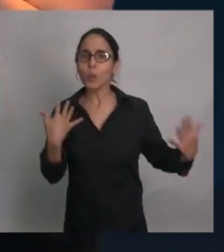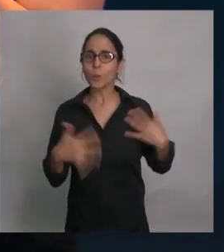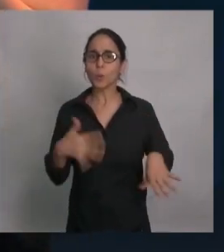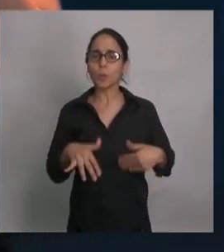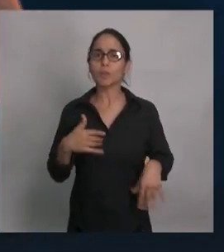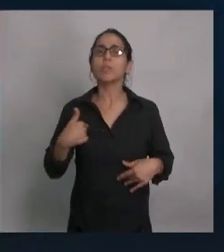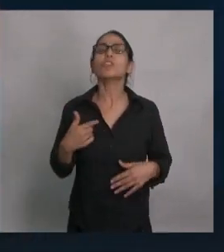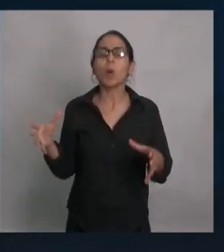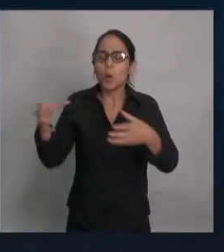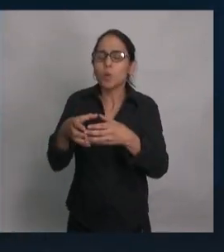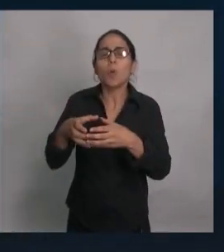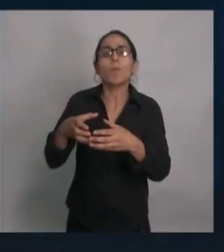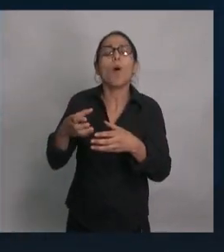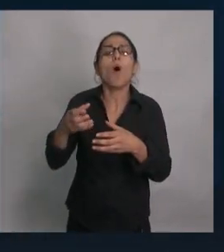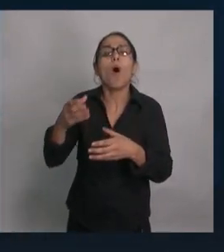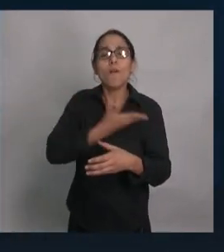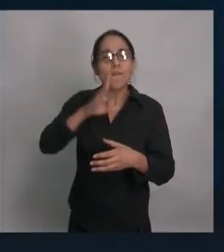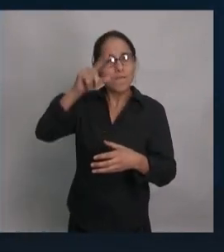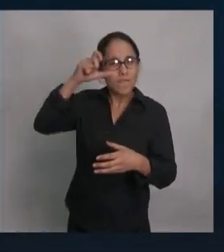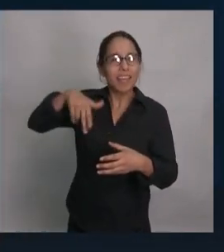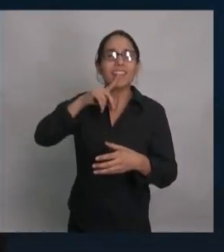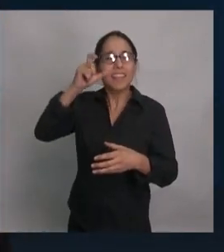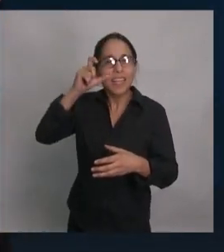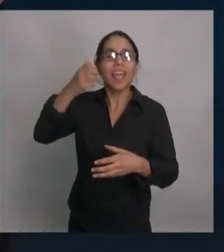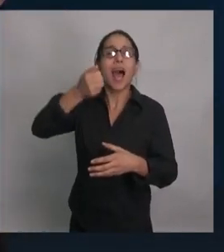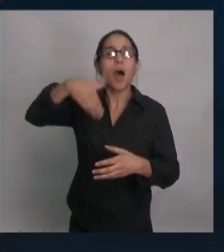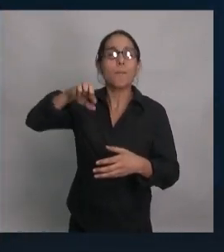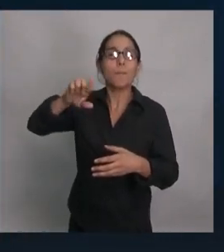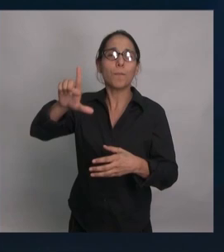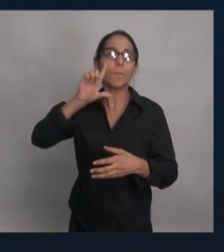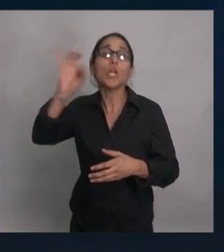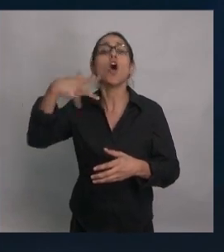when I'm talking about Frente Amplio Chileno, because there is a Frente Amplio Uruguay, too.